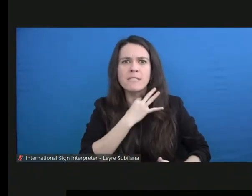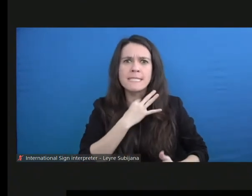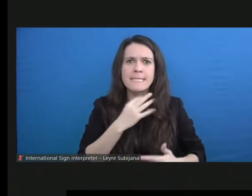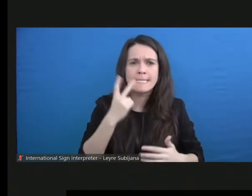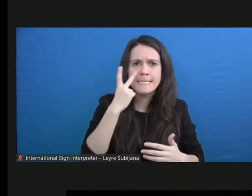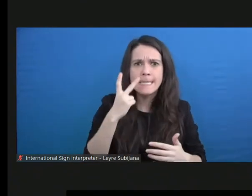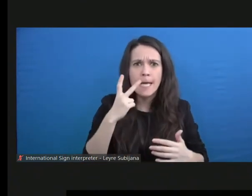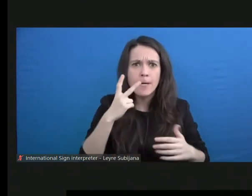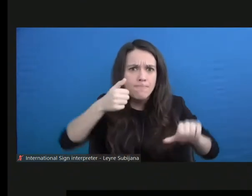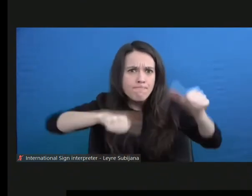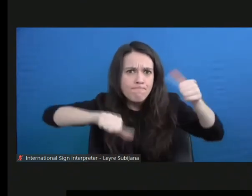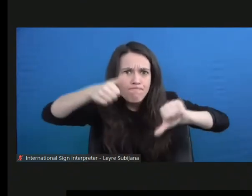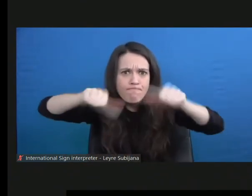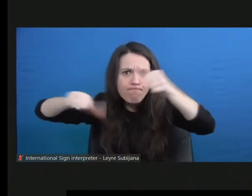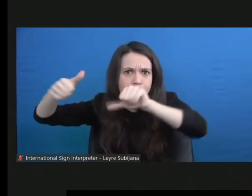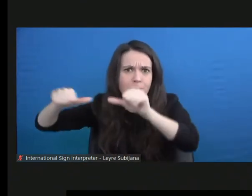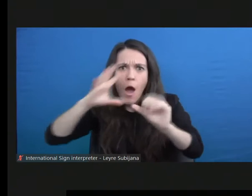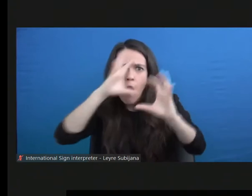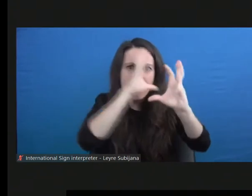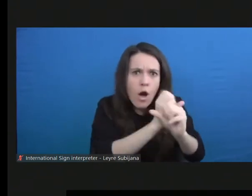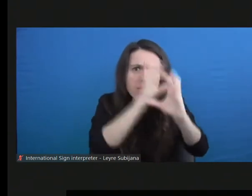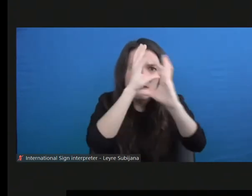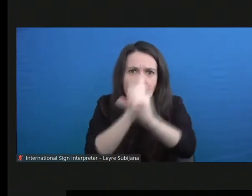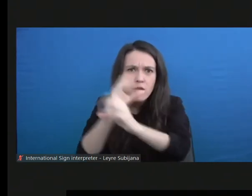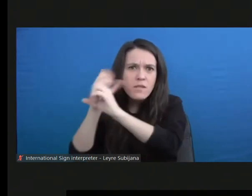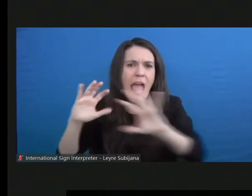focused approach to AI regulation.